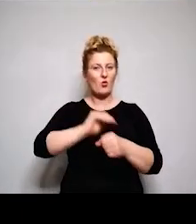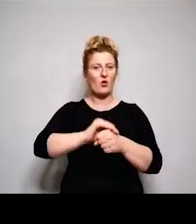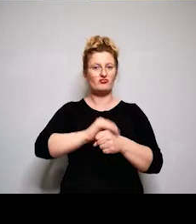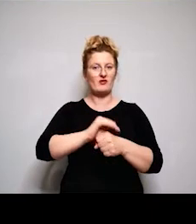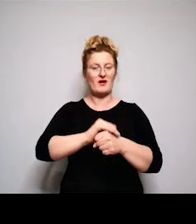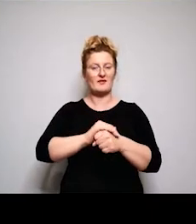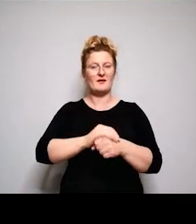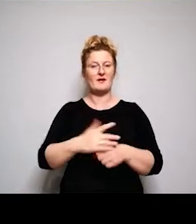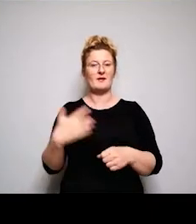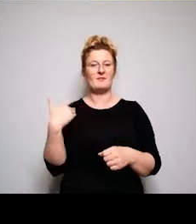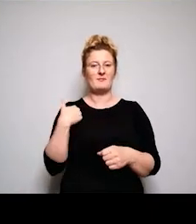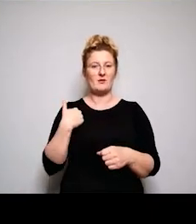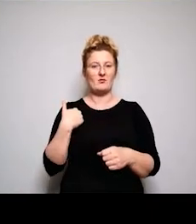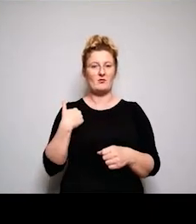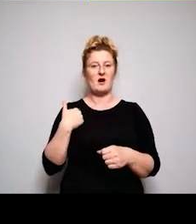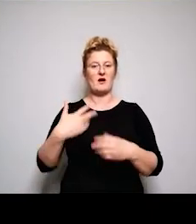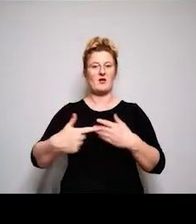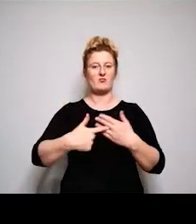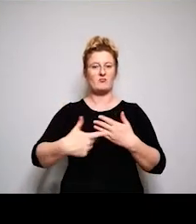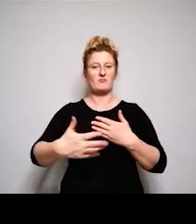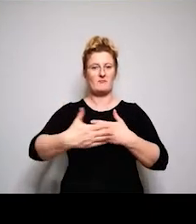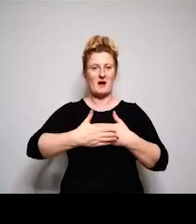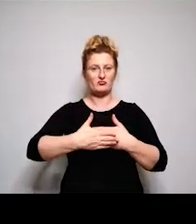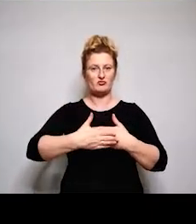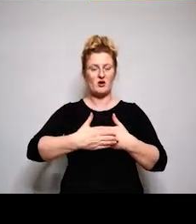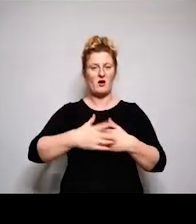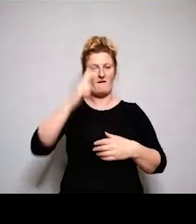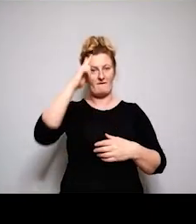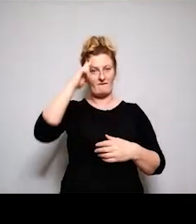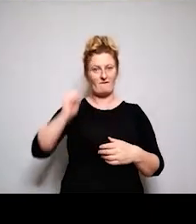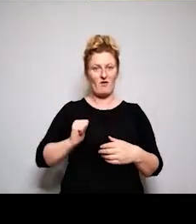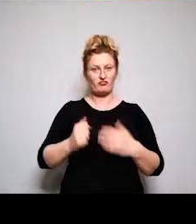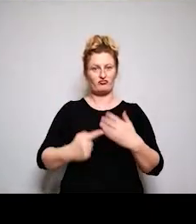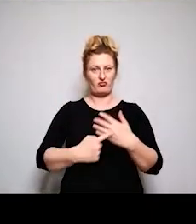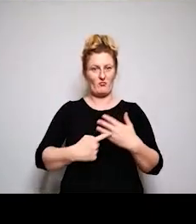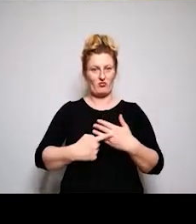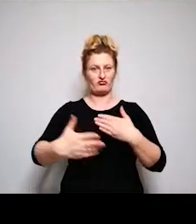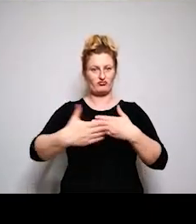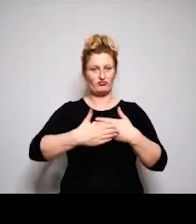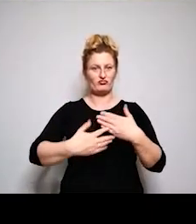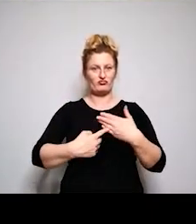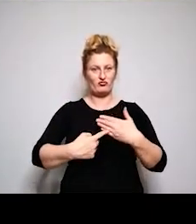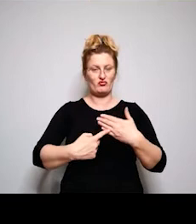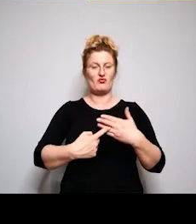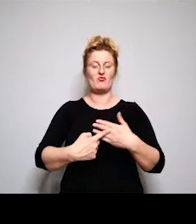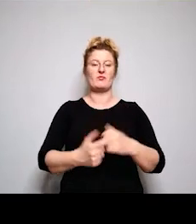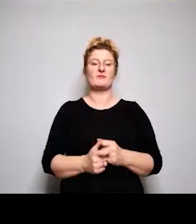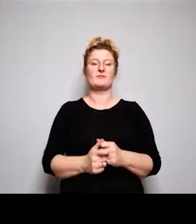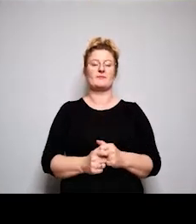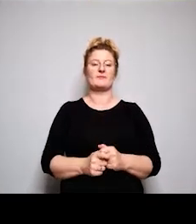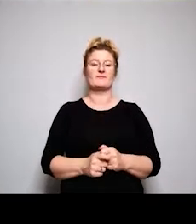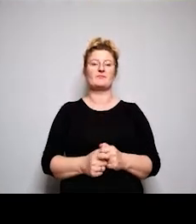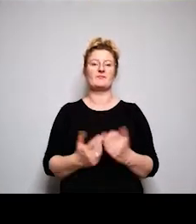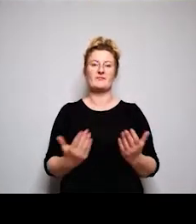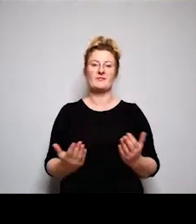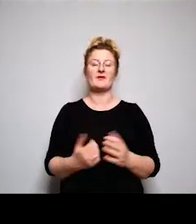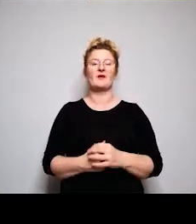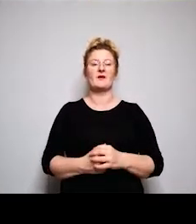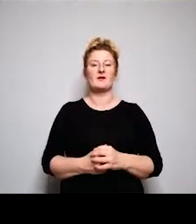do raising awareness to prevent violence. And so, and he said like, oh yeah, you know, this is in the agenda of the militaries this